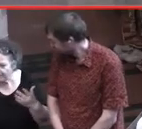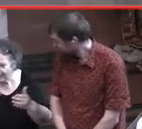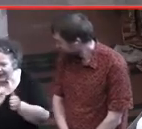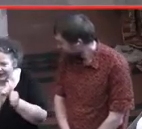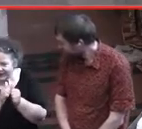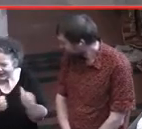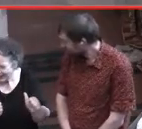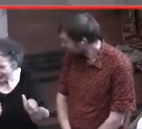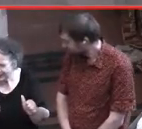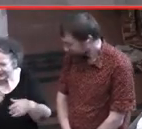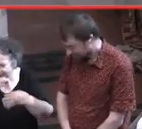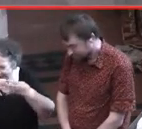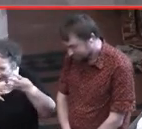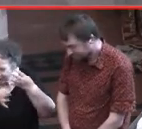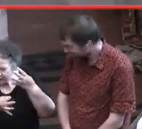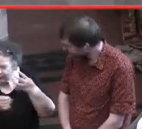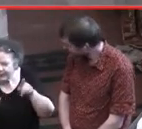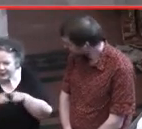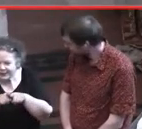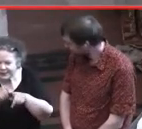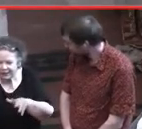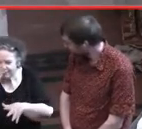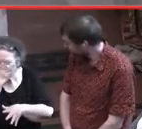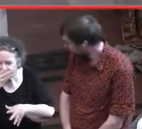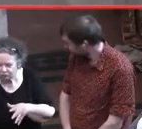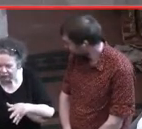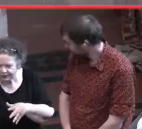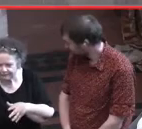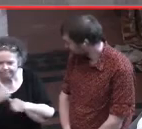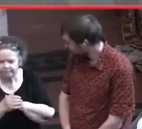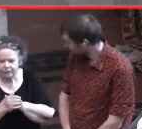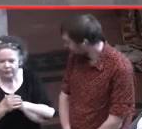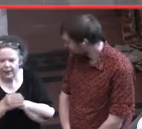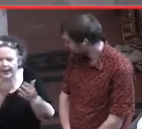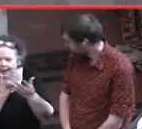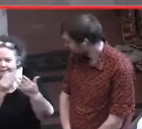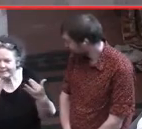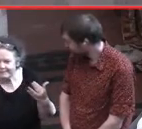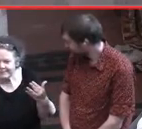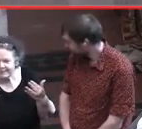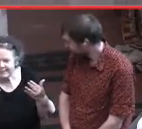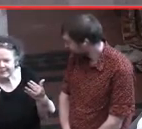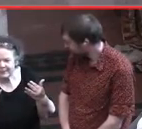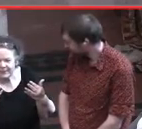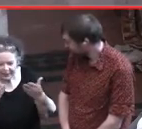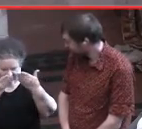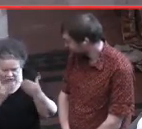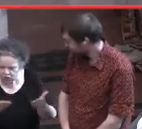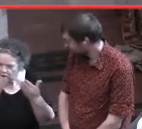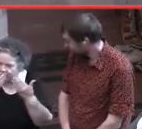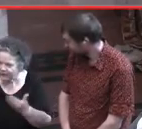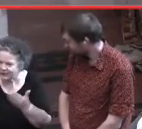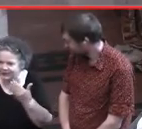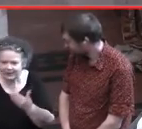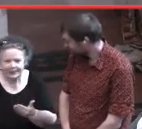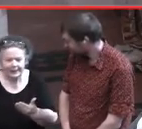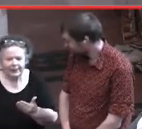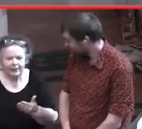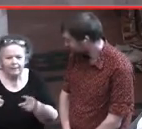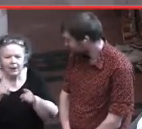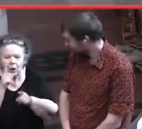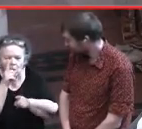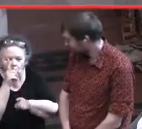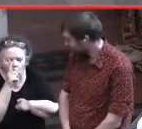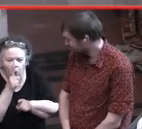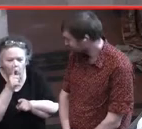of gifts, but the same Spirit. And there are varieties of services, but it